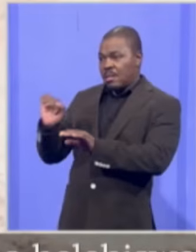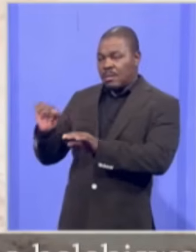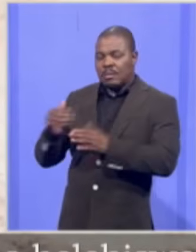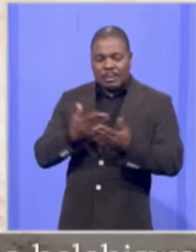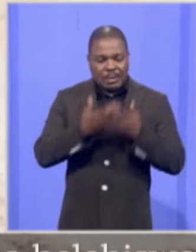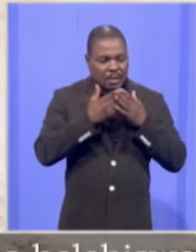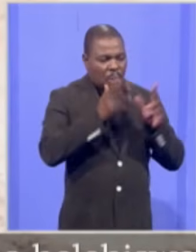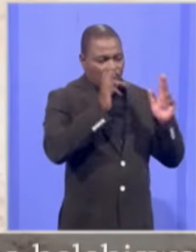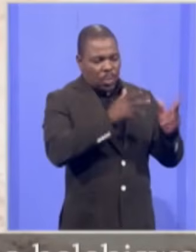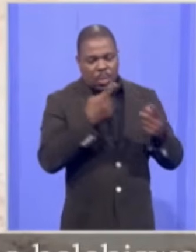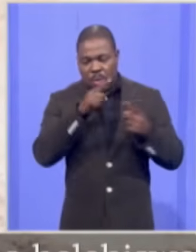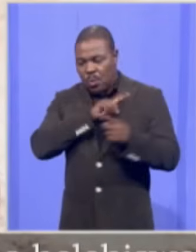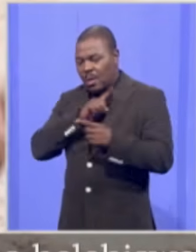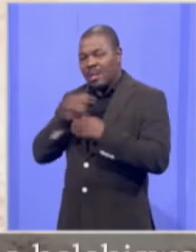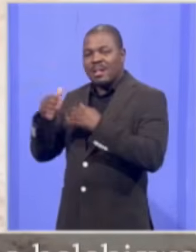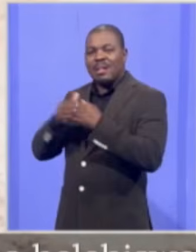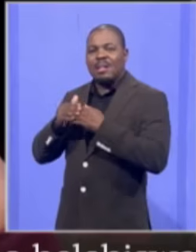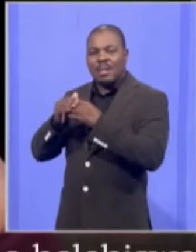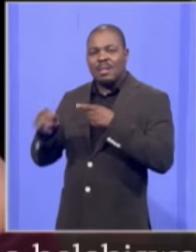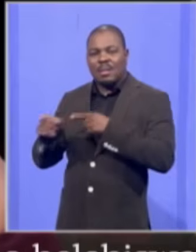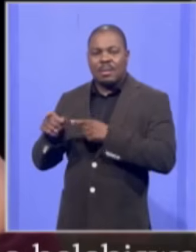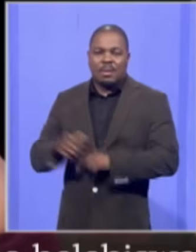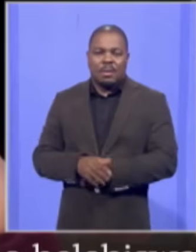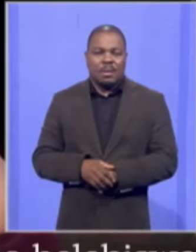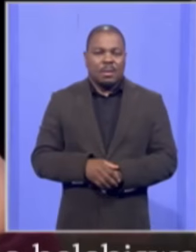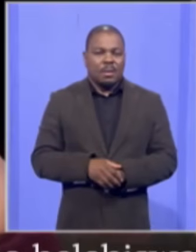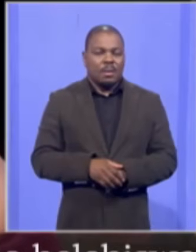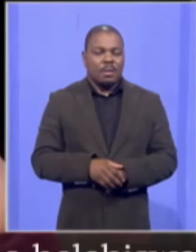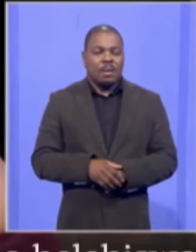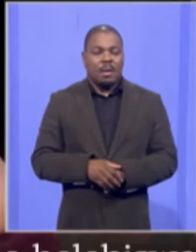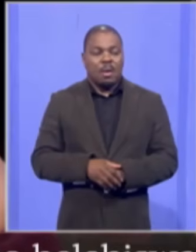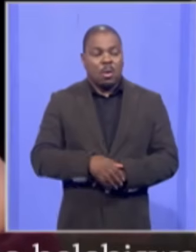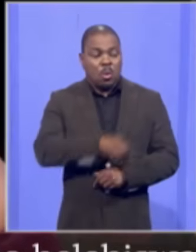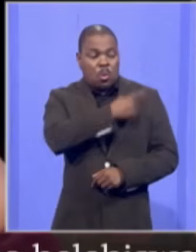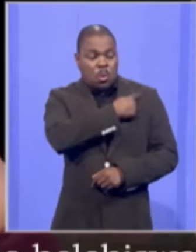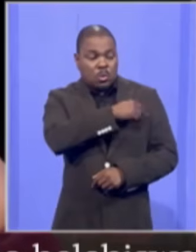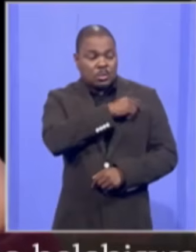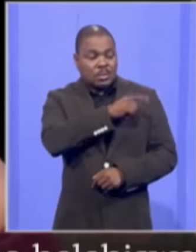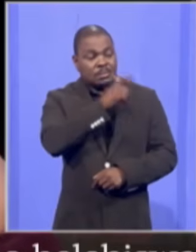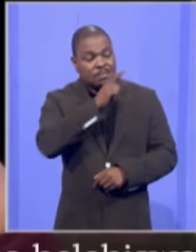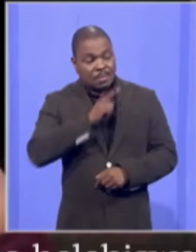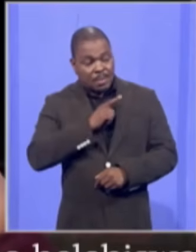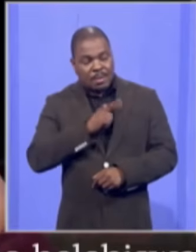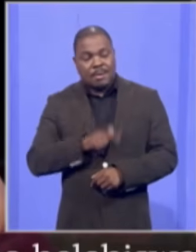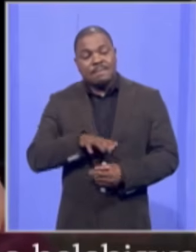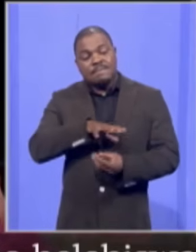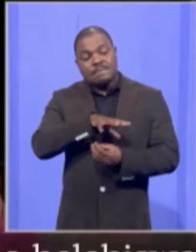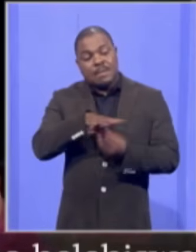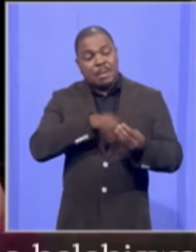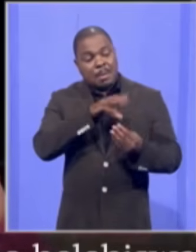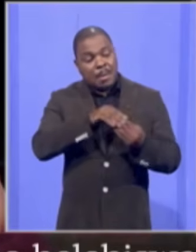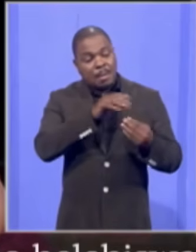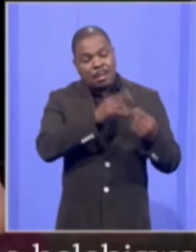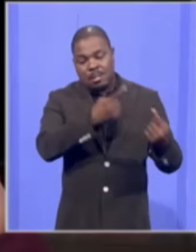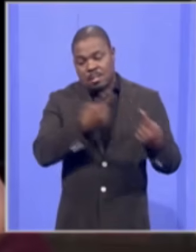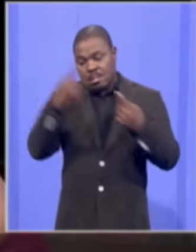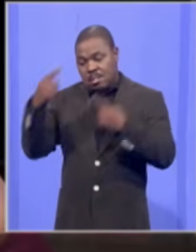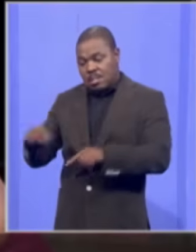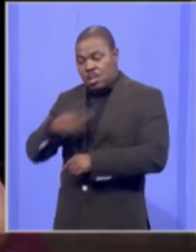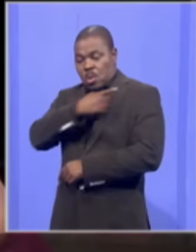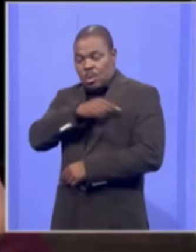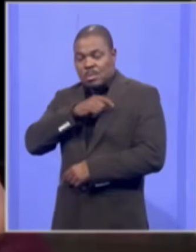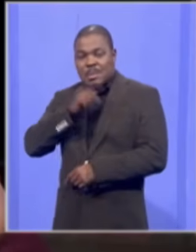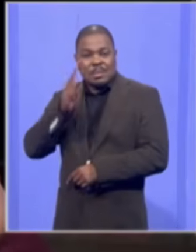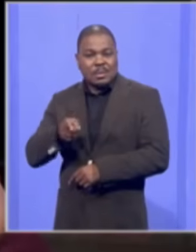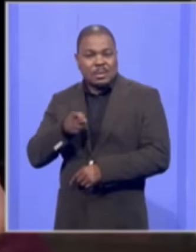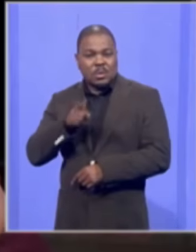hae hore a mo hlokomele. When the hospital told my mother that a family member must come to the hospital to